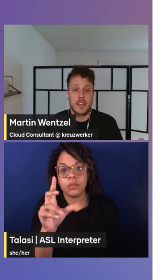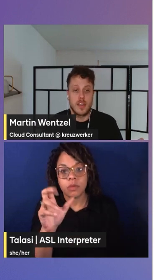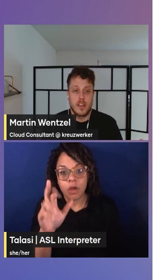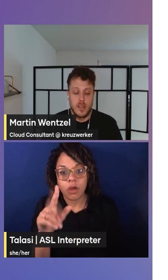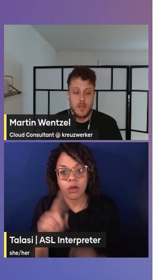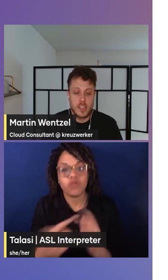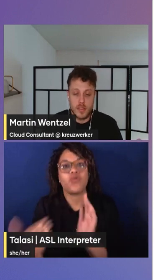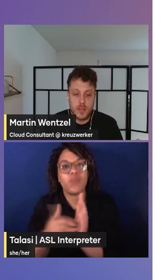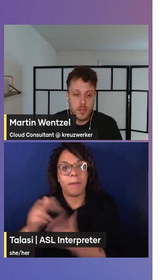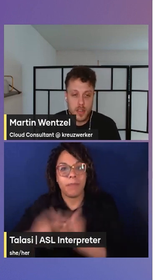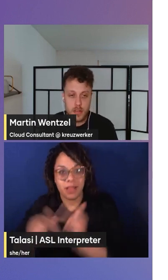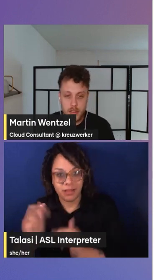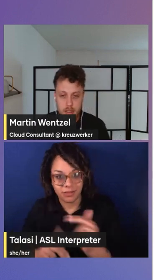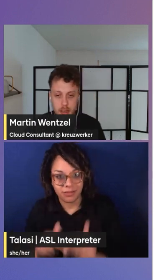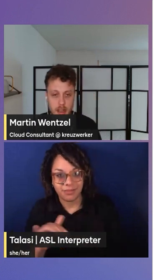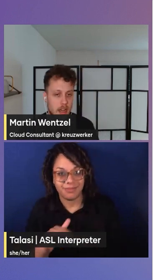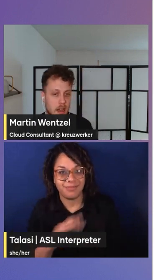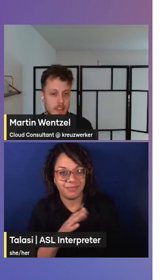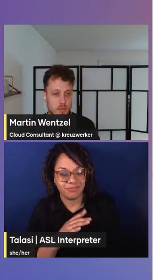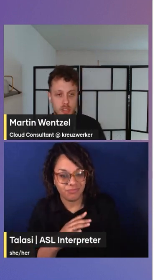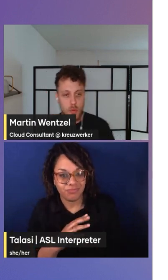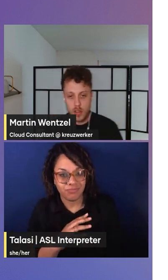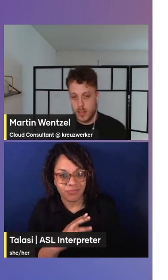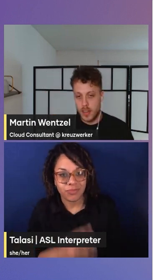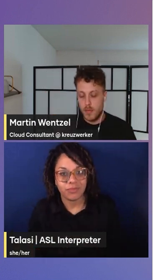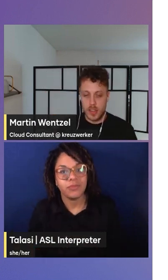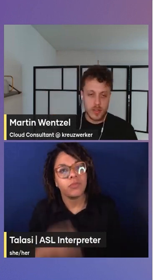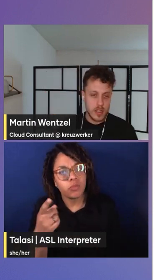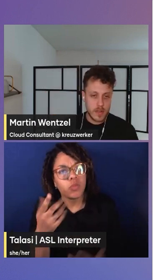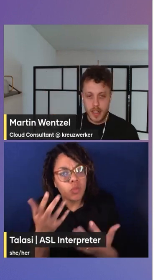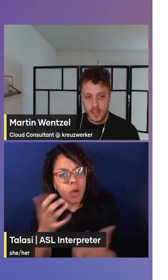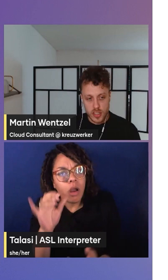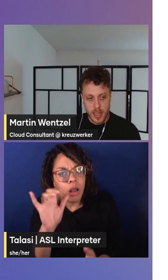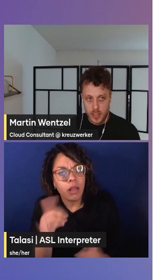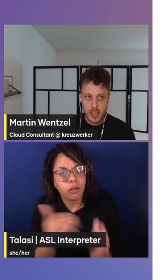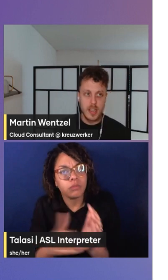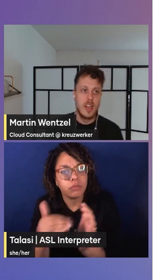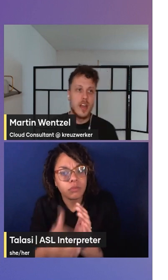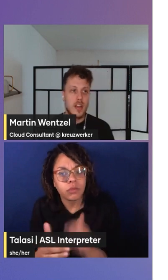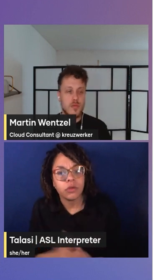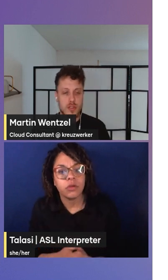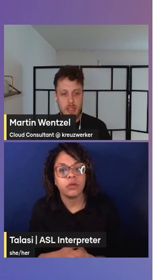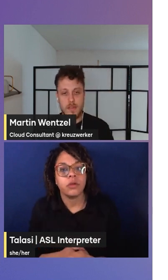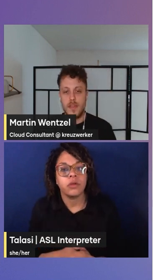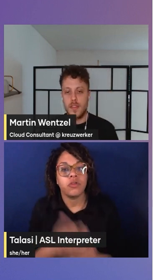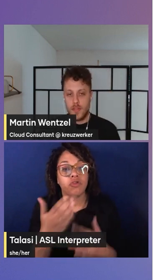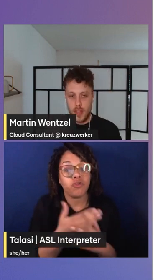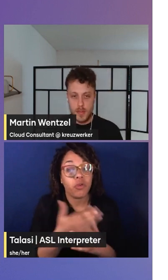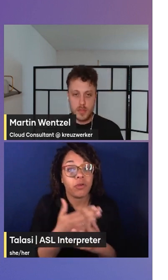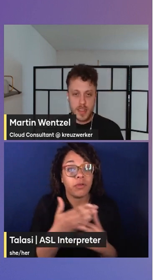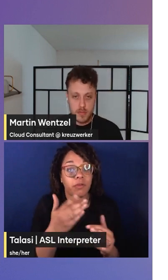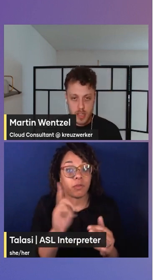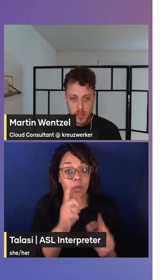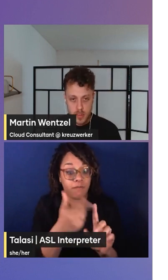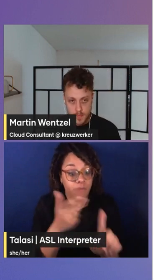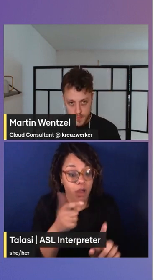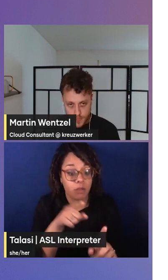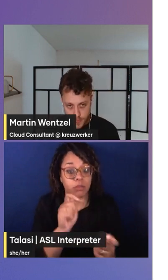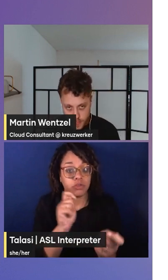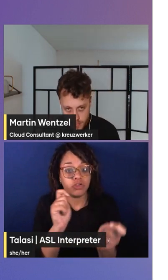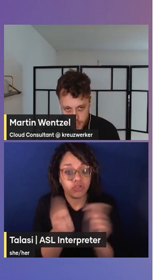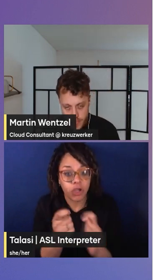is amazing, which is really cool because that's what you want. When your source files change, you want to have the image being